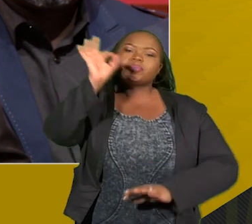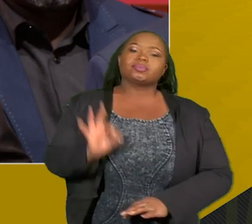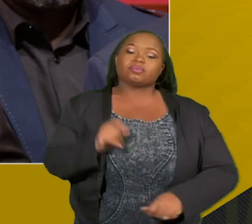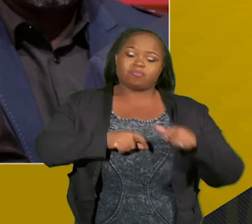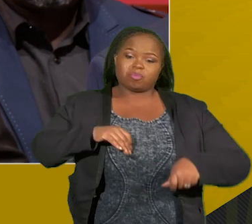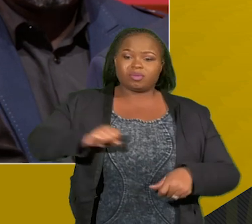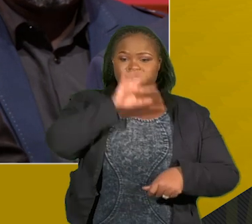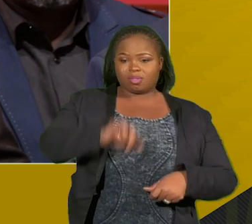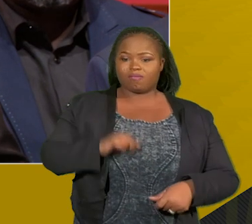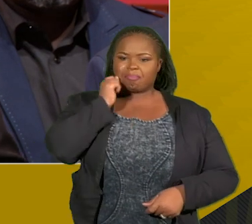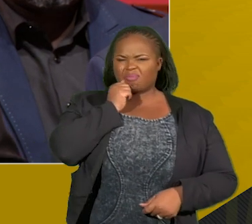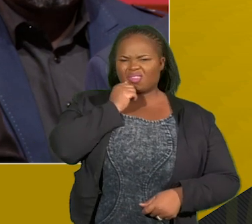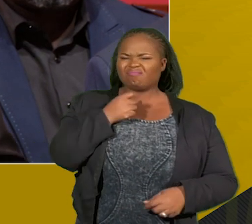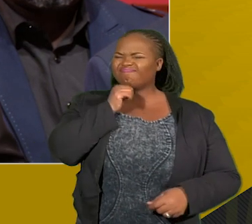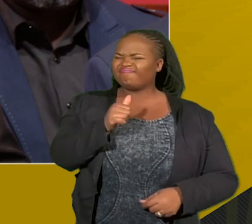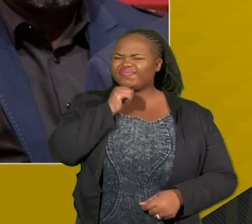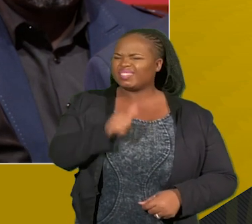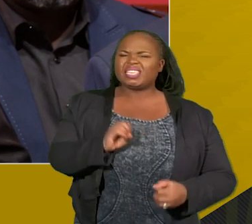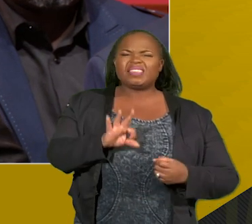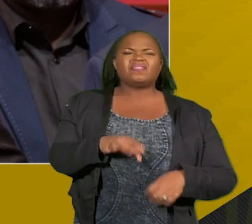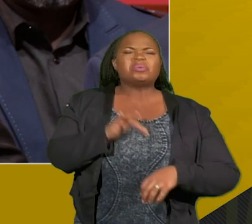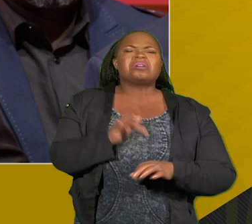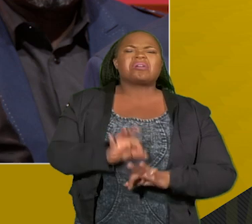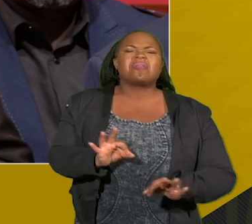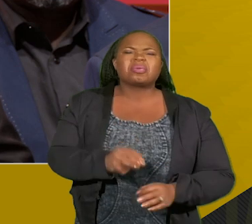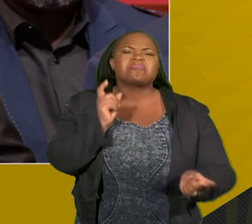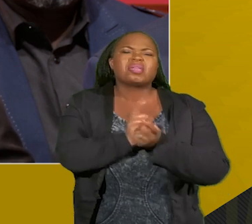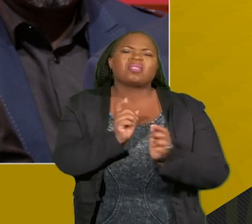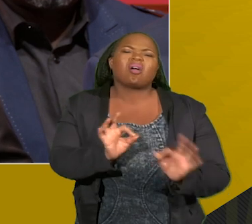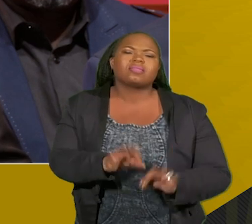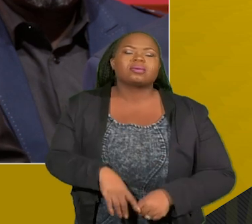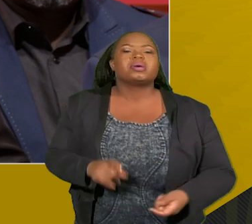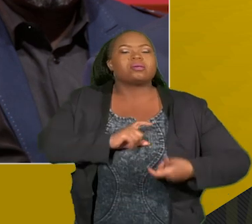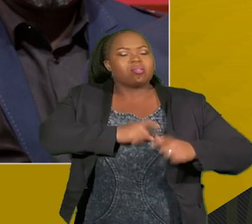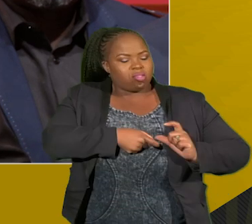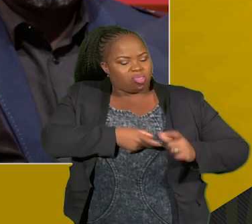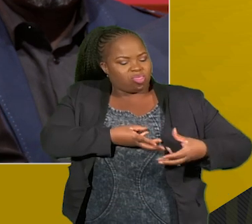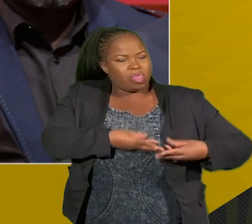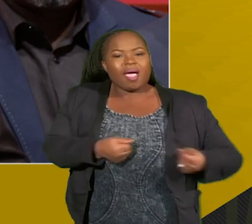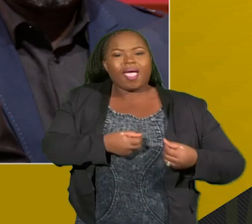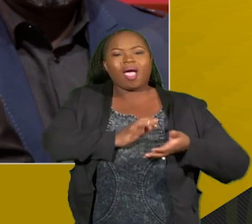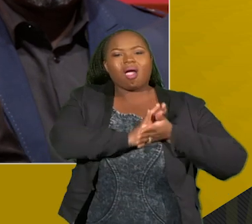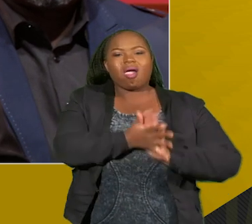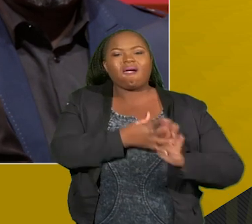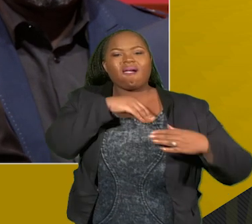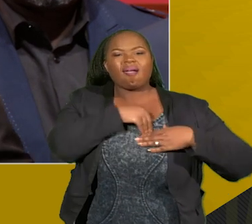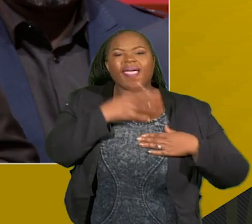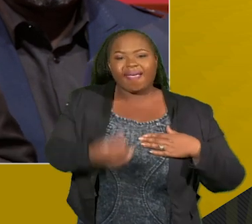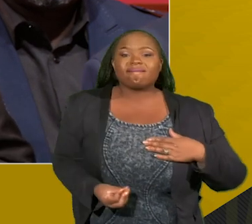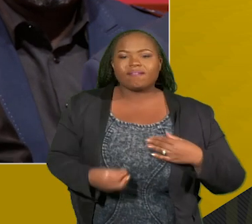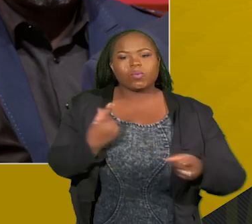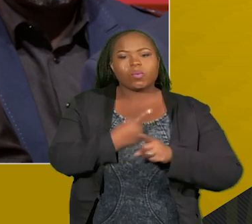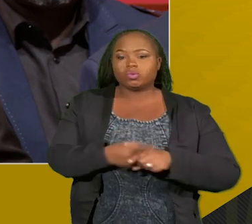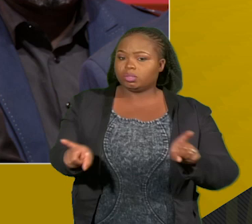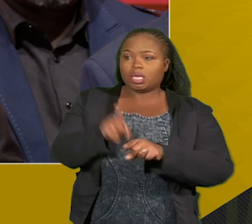of South African men, even if you have not touched, you have not seen, but we are broken in some level. Whatever is happening,